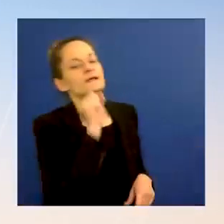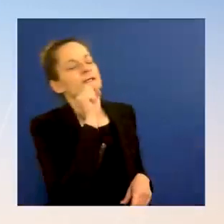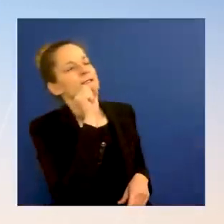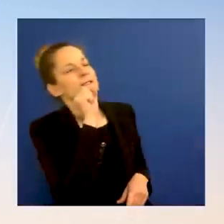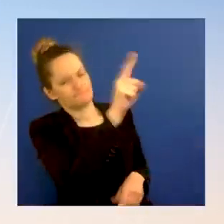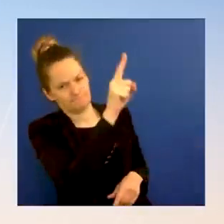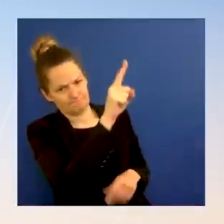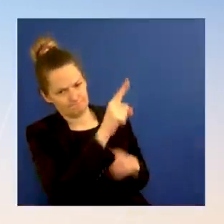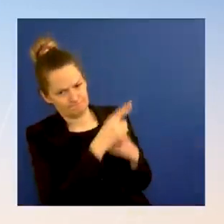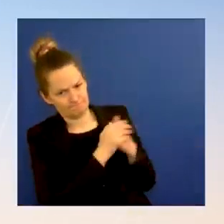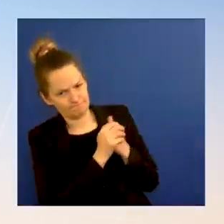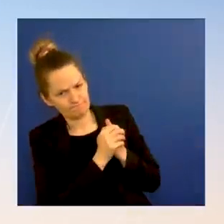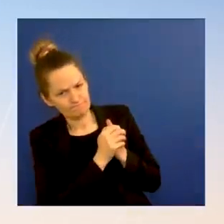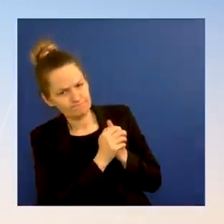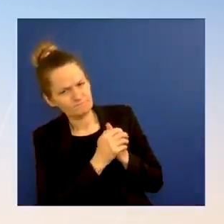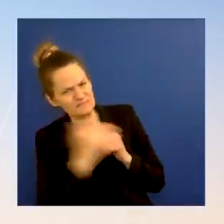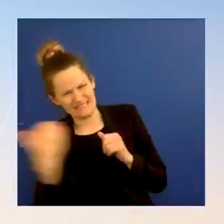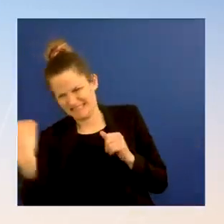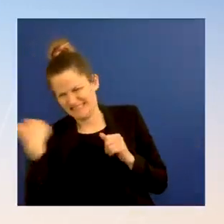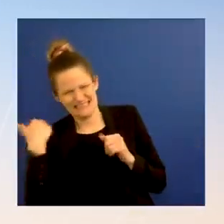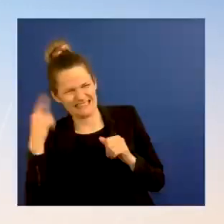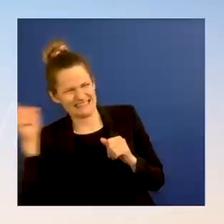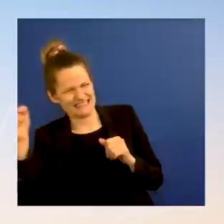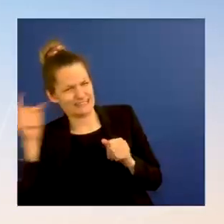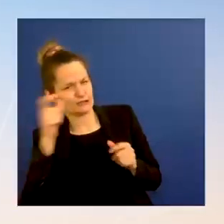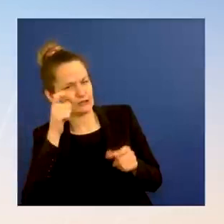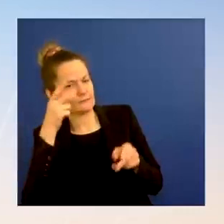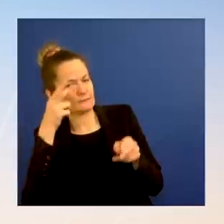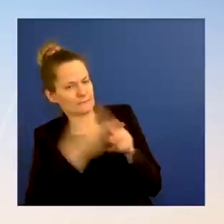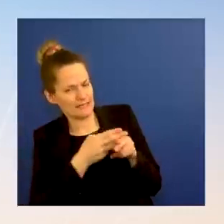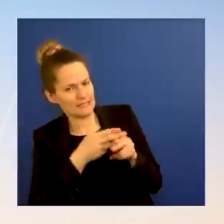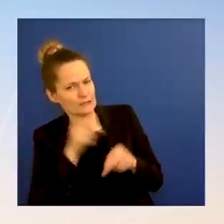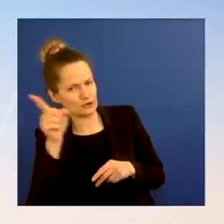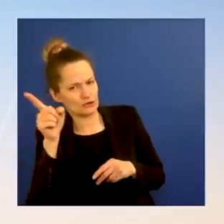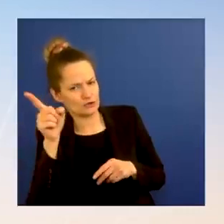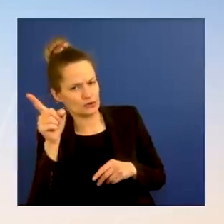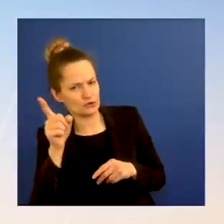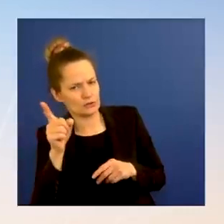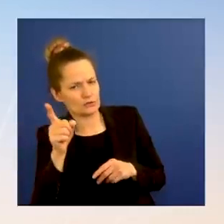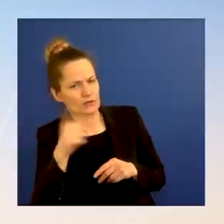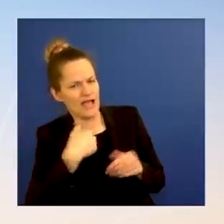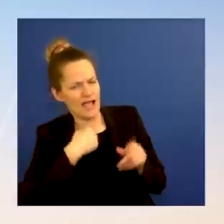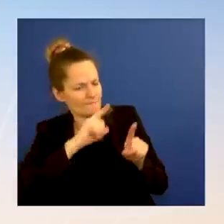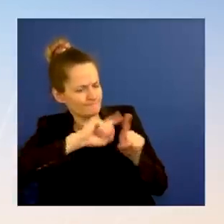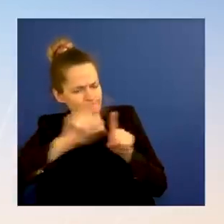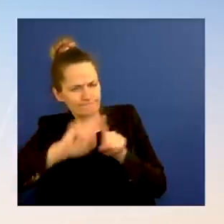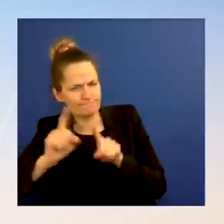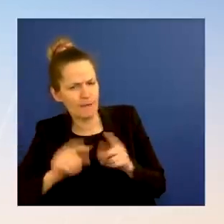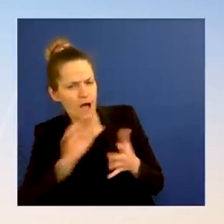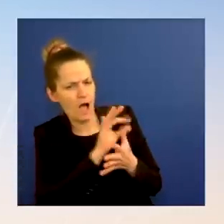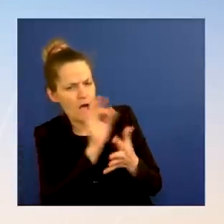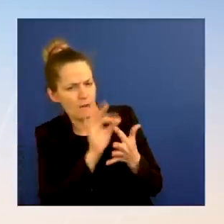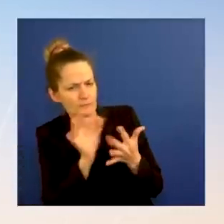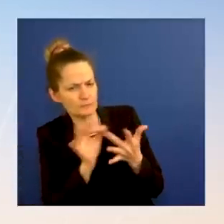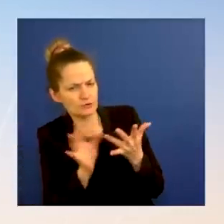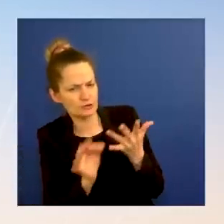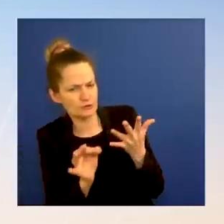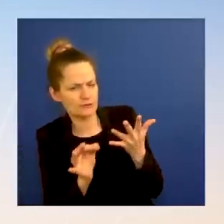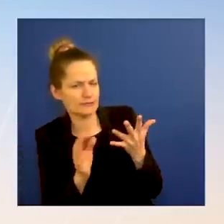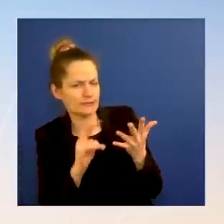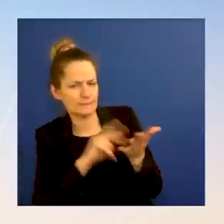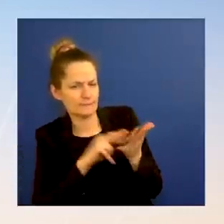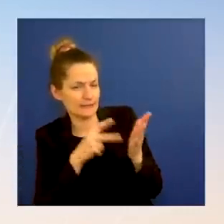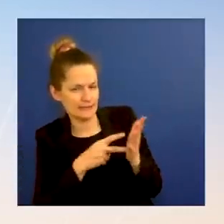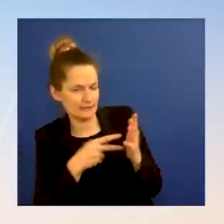of options that would allow you to cut consumption but maintain market stability and supply. Can you outline any of those options